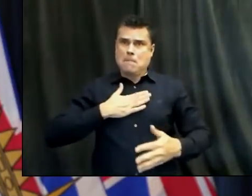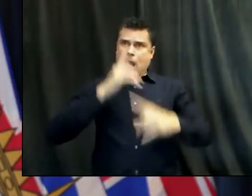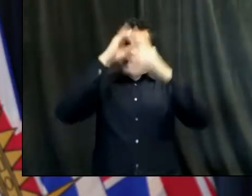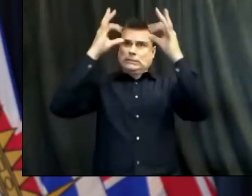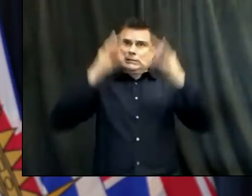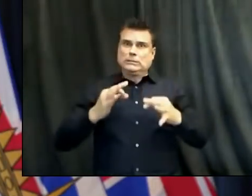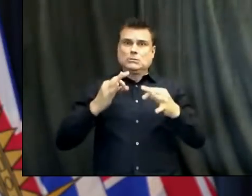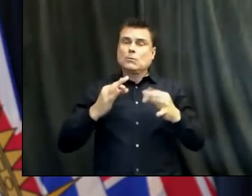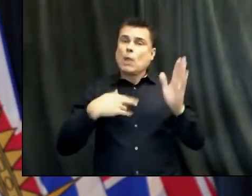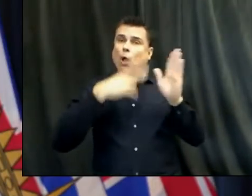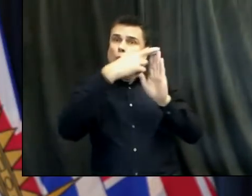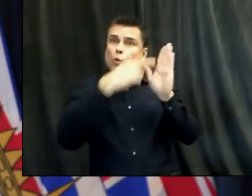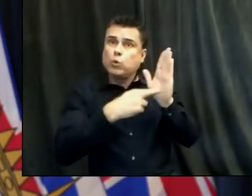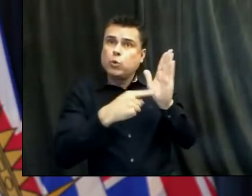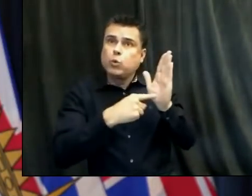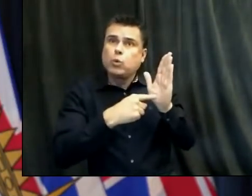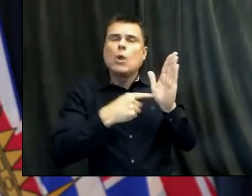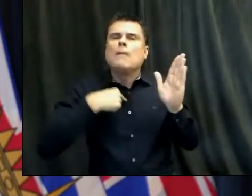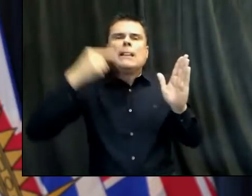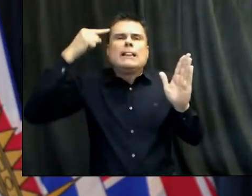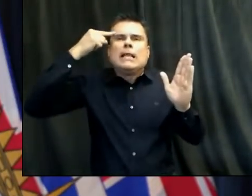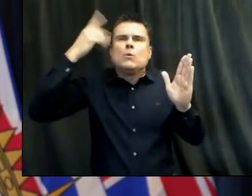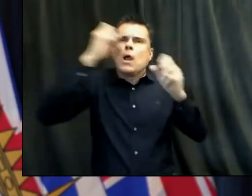place. And we did things like the survey